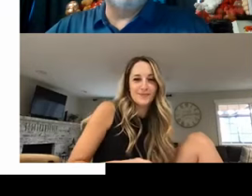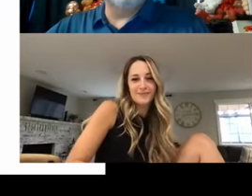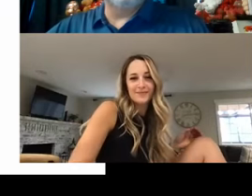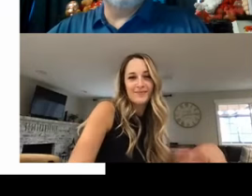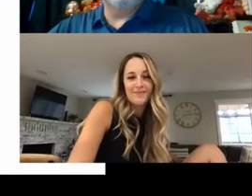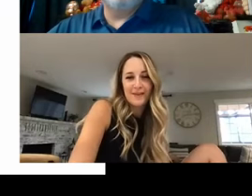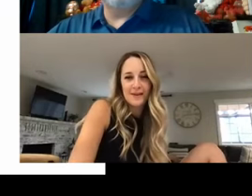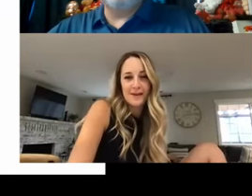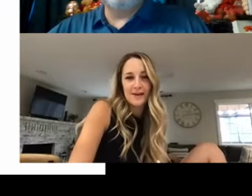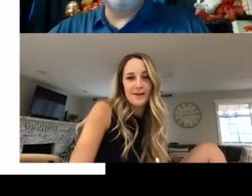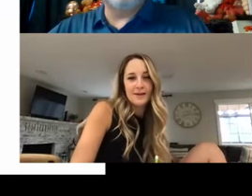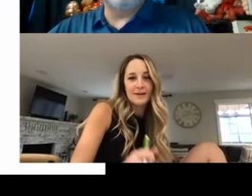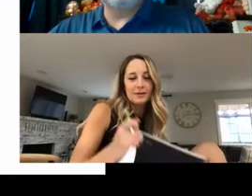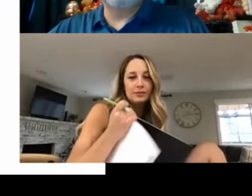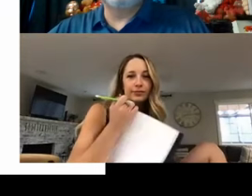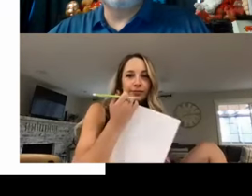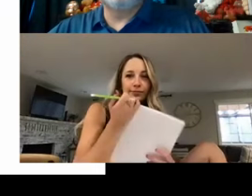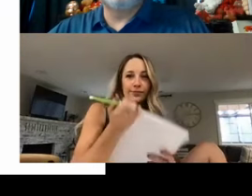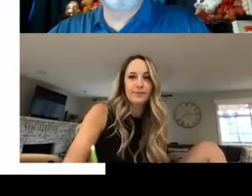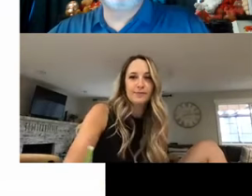on to protein synthesis.